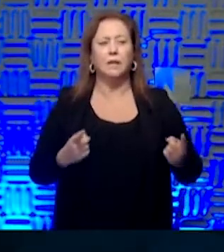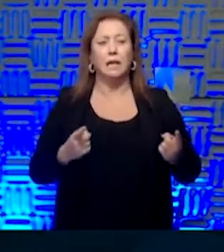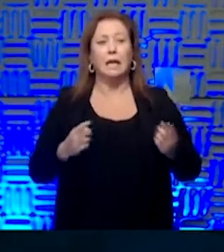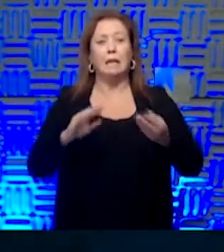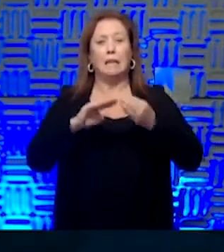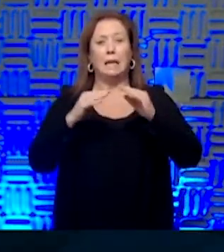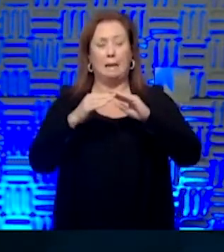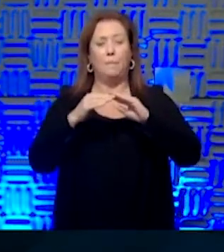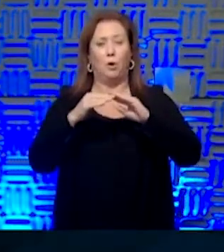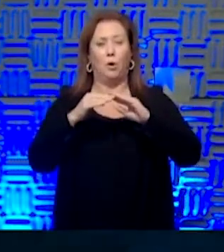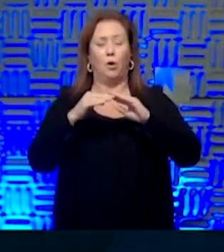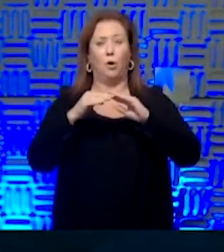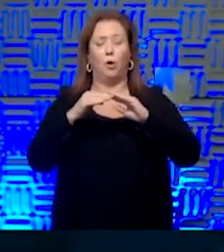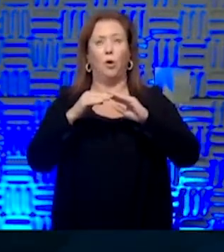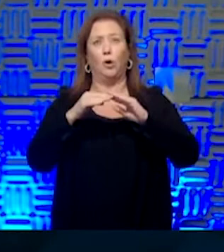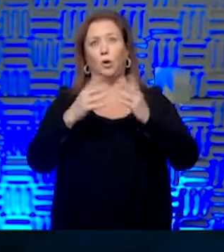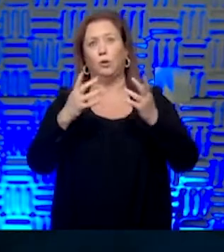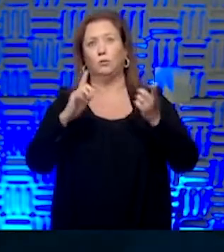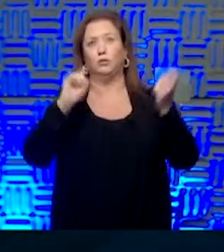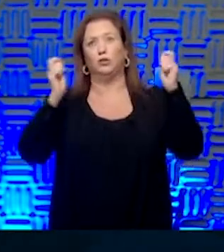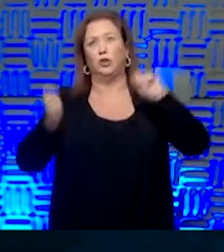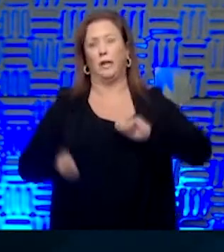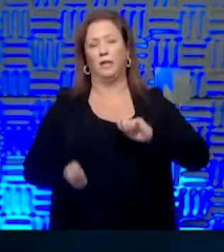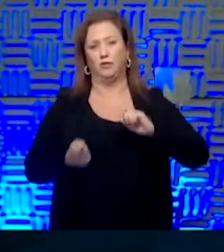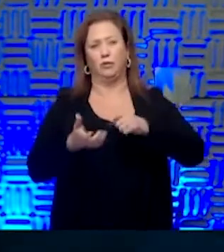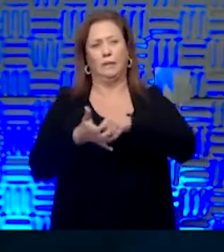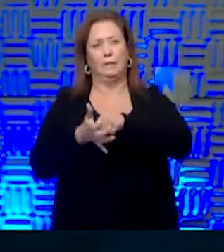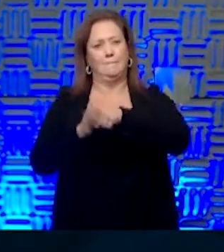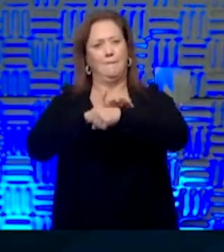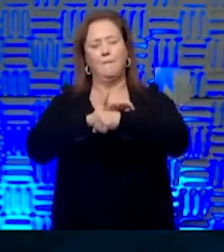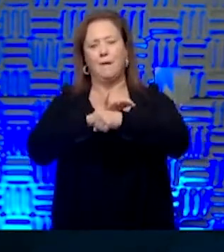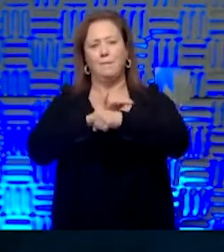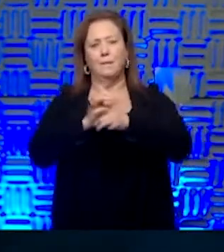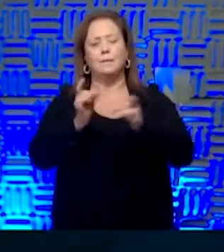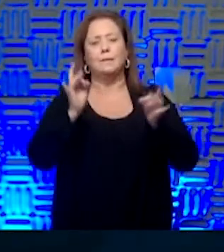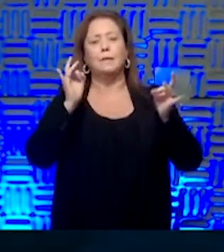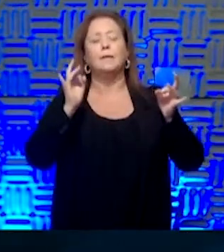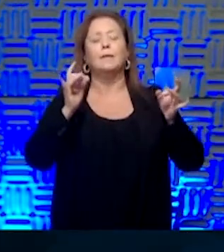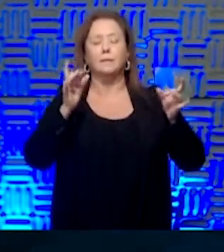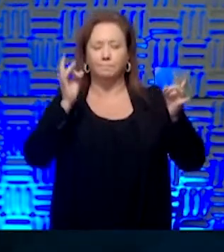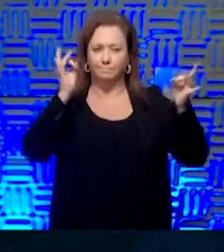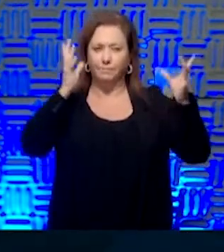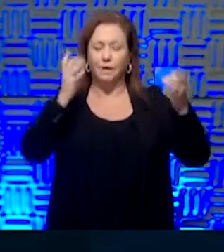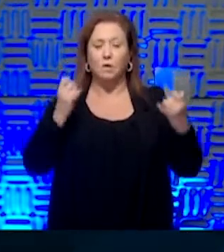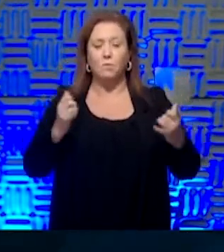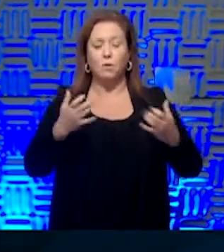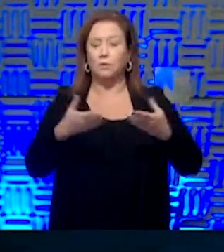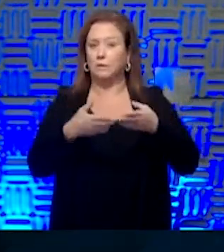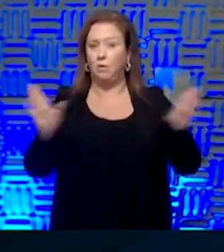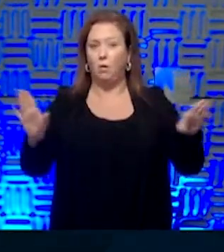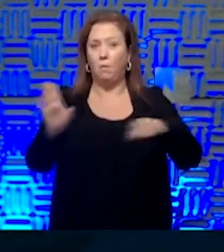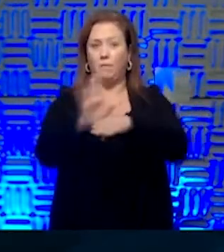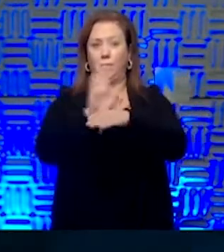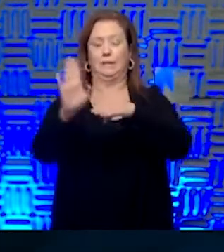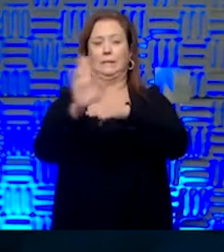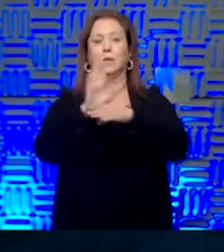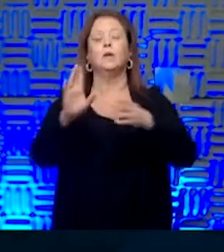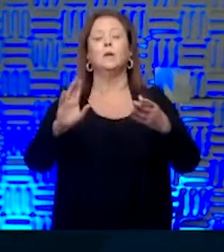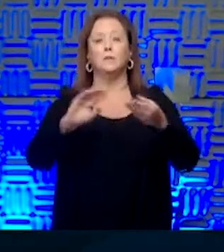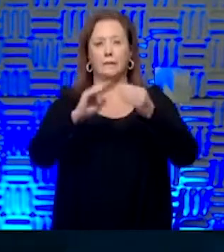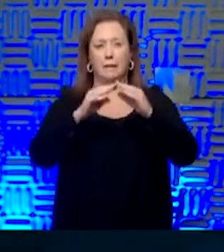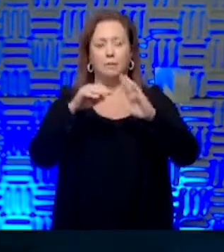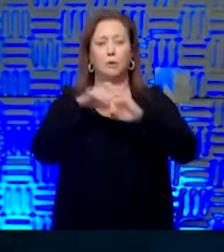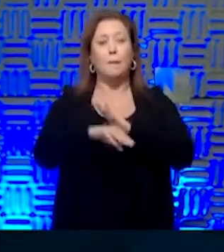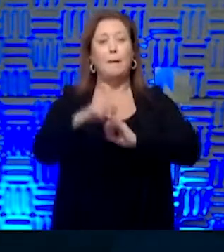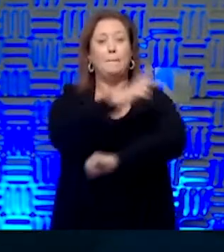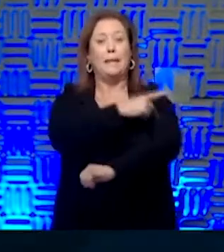dip precipitously over during the coronavirus pandemic, but the patients we are, because we're still open for business, but what we are seeing is the